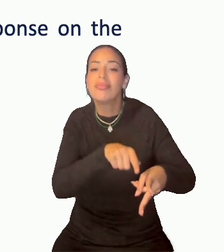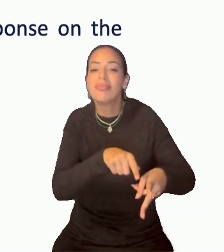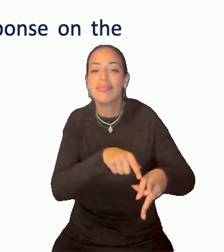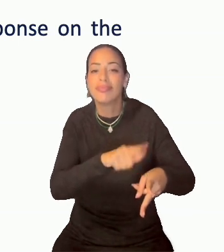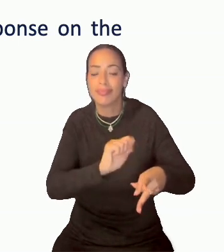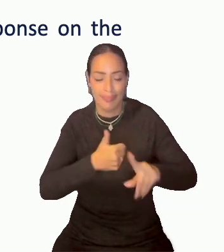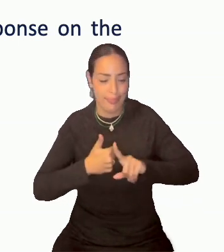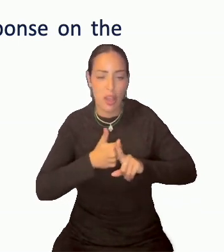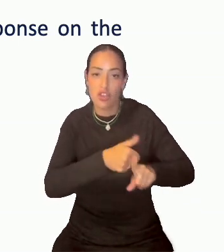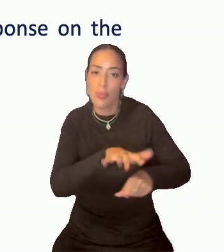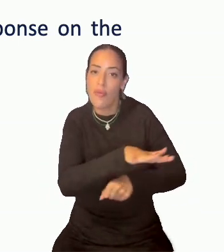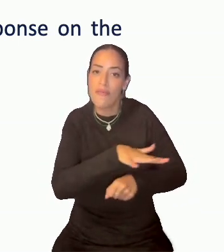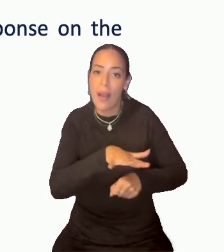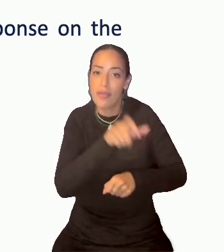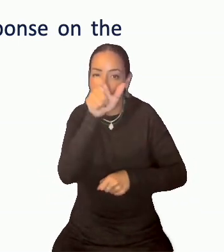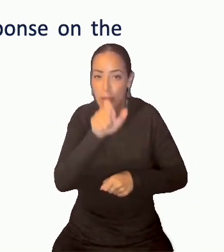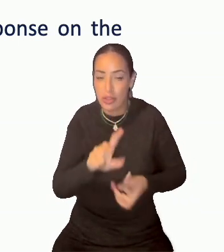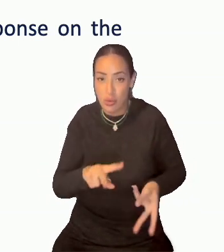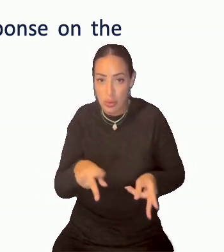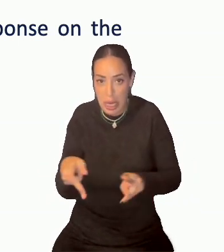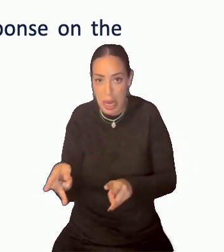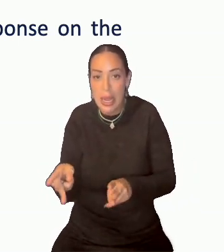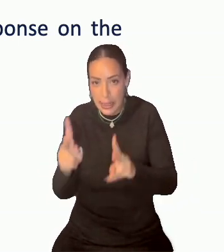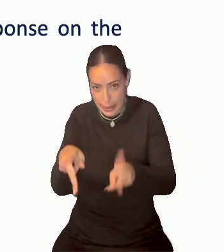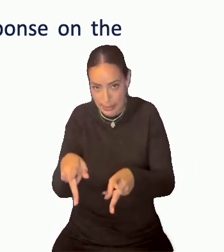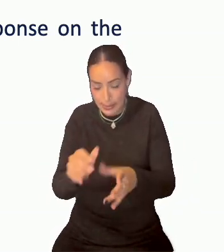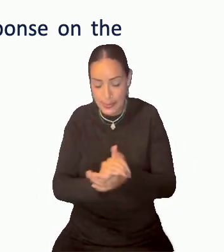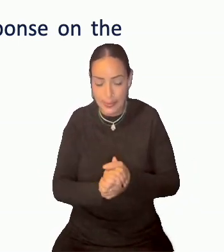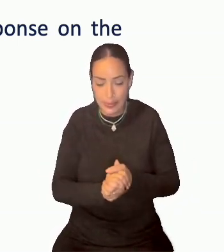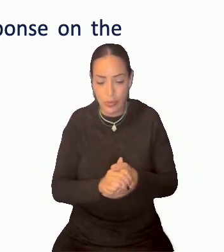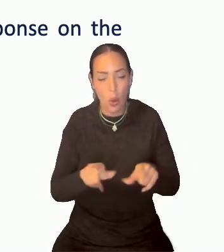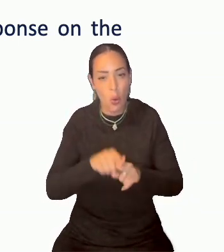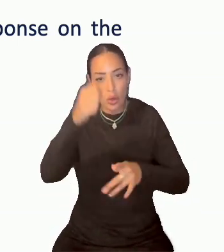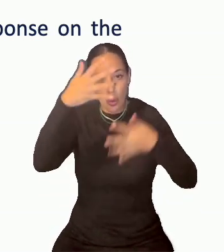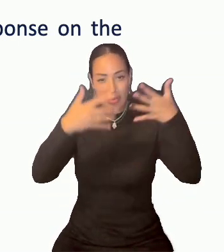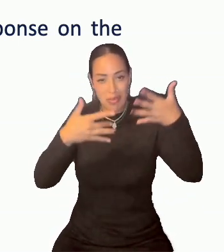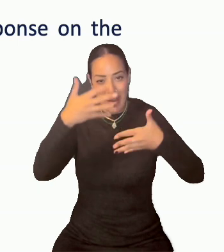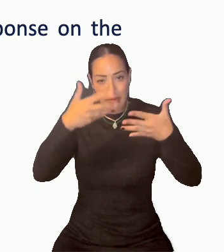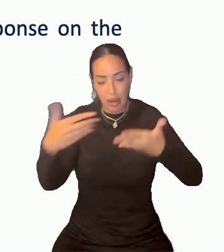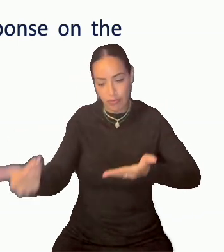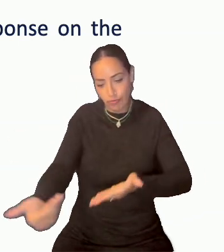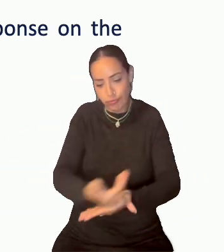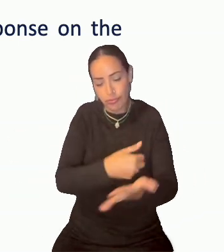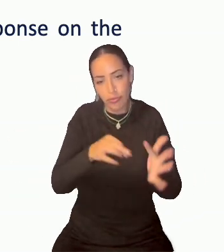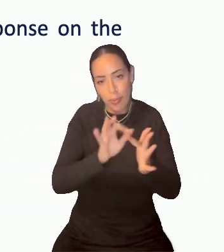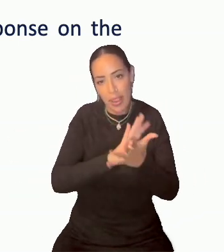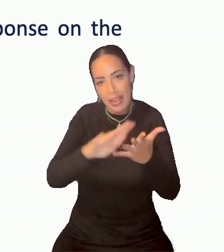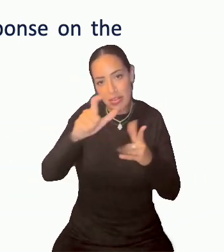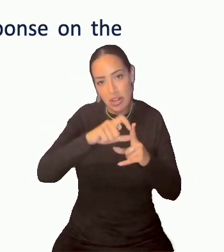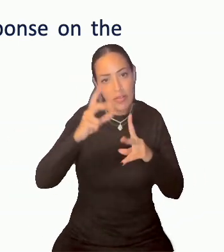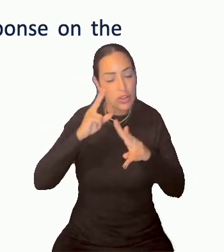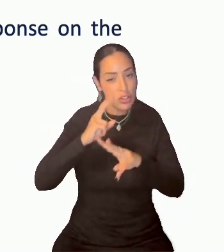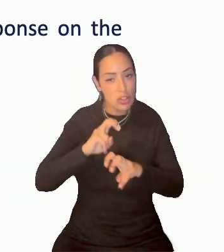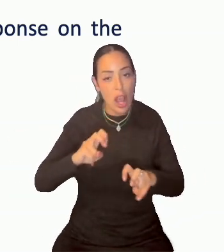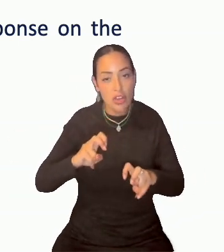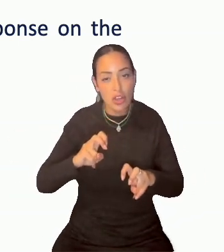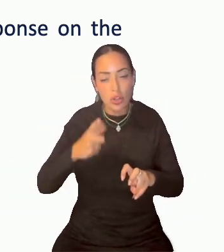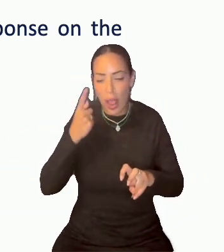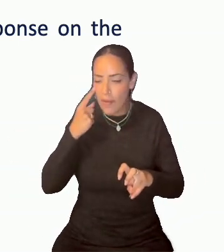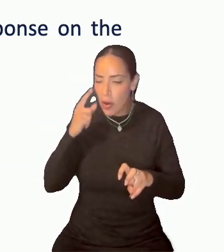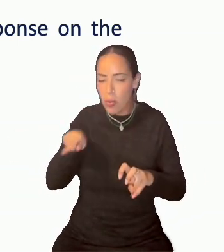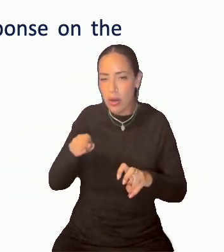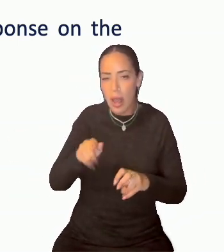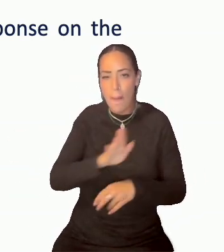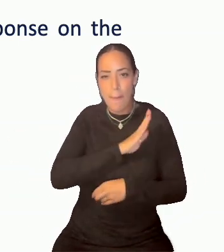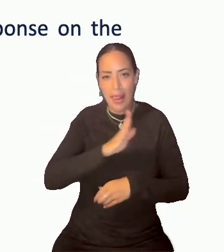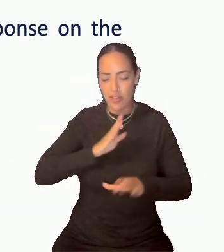traffic collision. I'll also be using data collected from my PhD research, which focused on exploring the impact of the military's